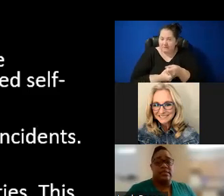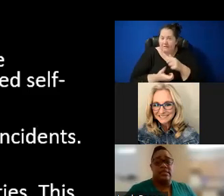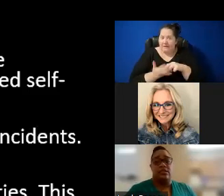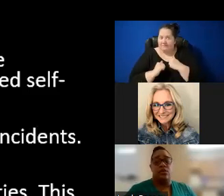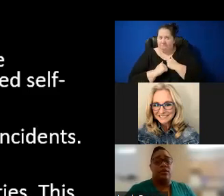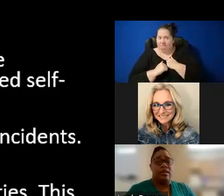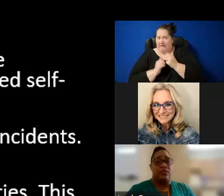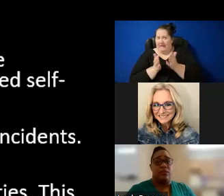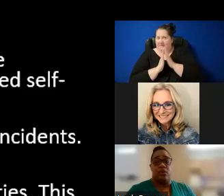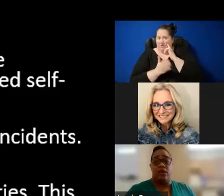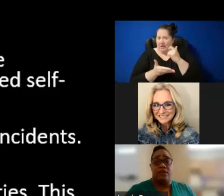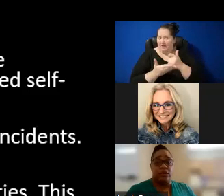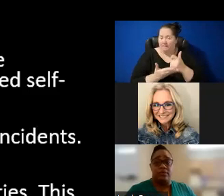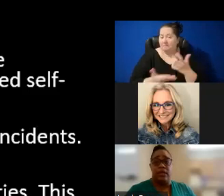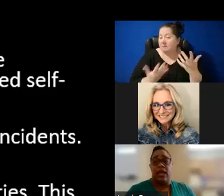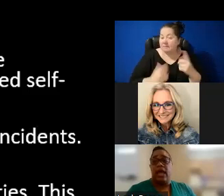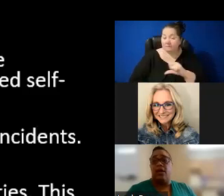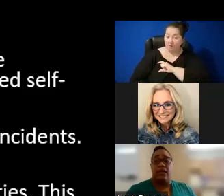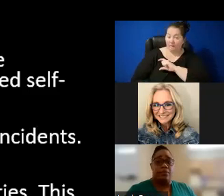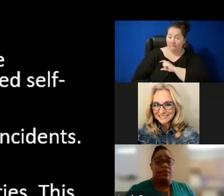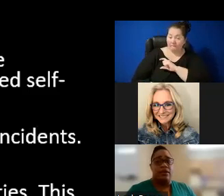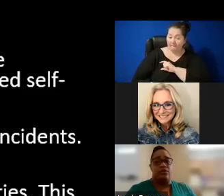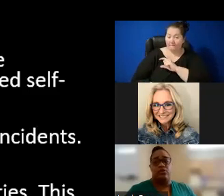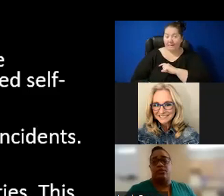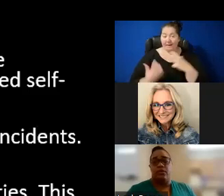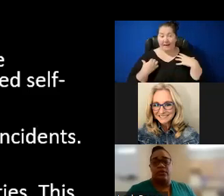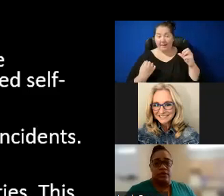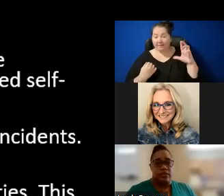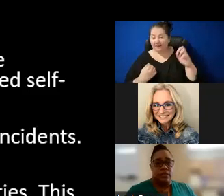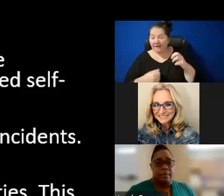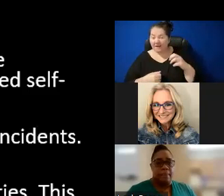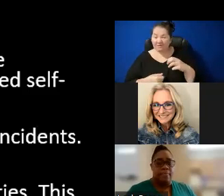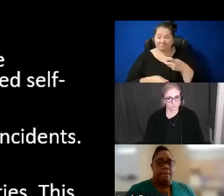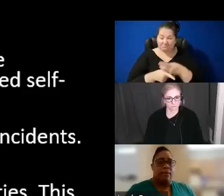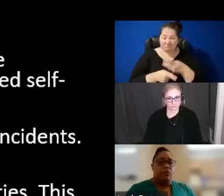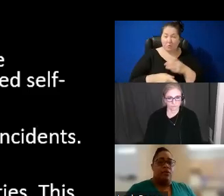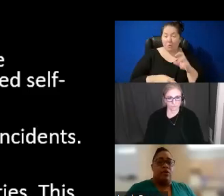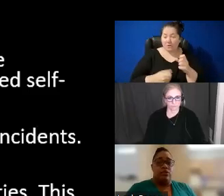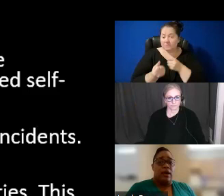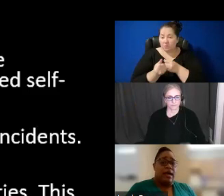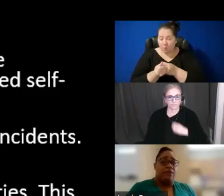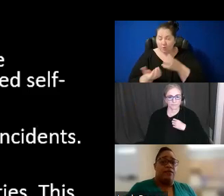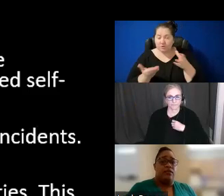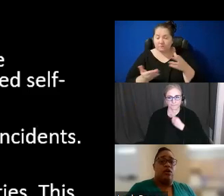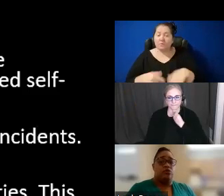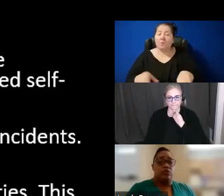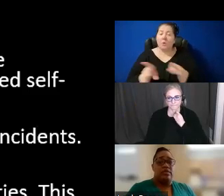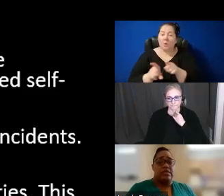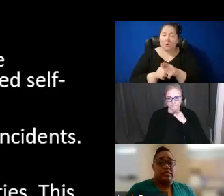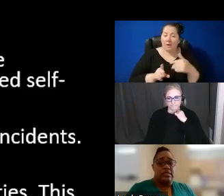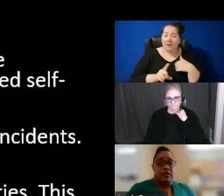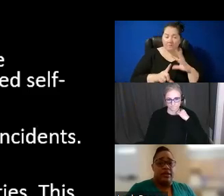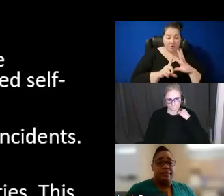seeking assistance, whether that's from law enforcement, healthcare providers, or support services. We also have the